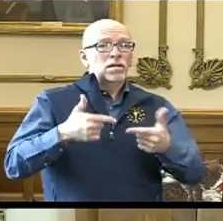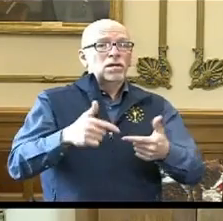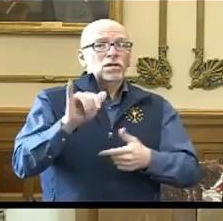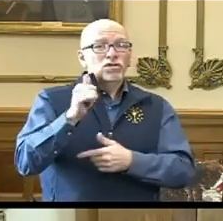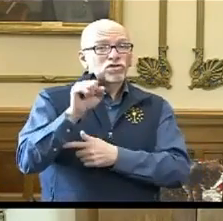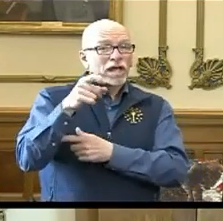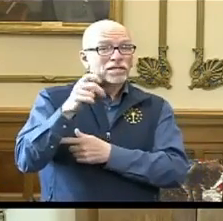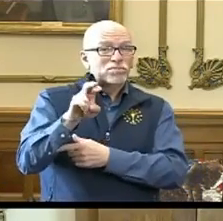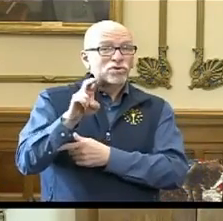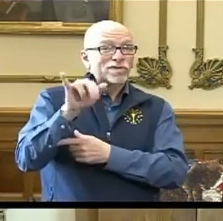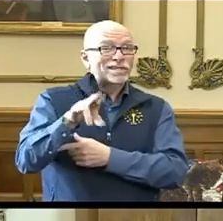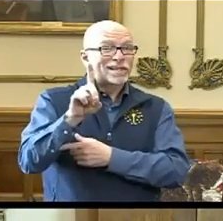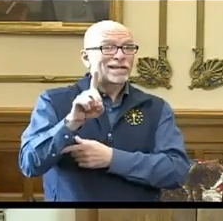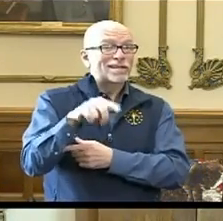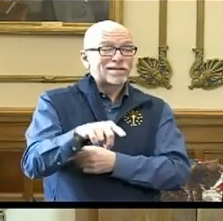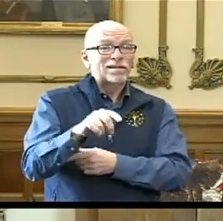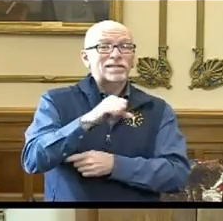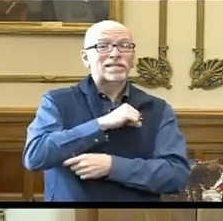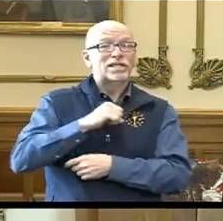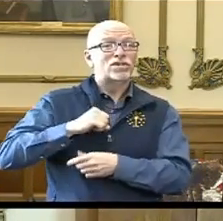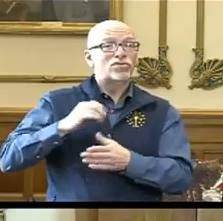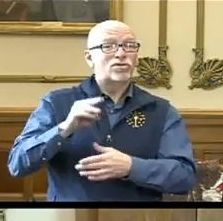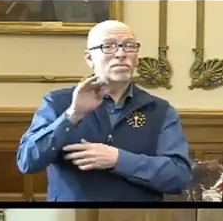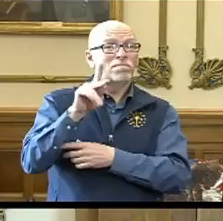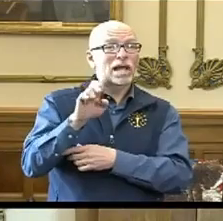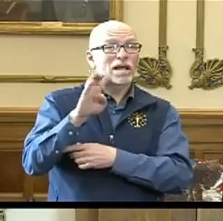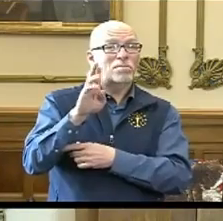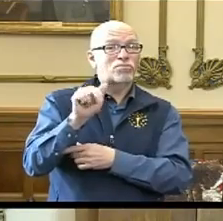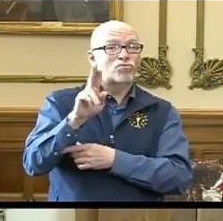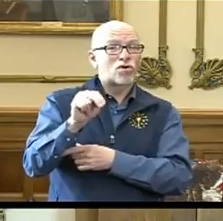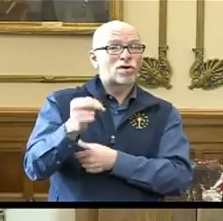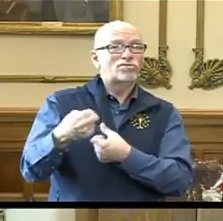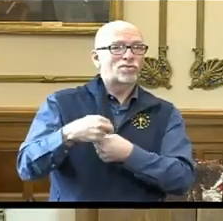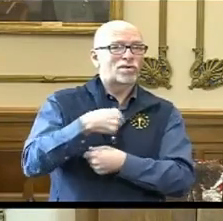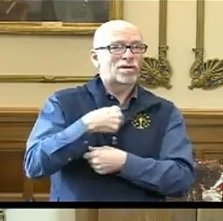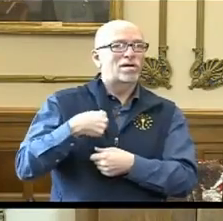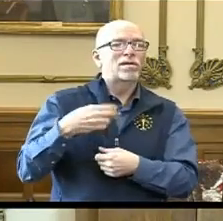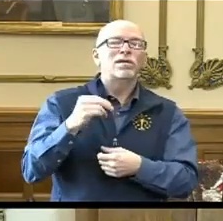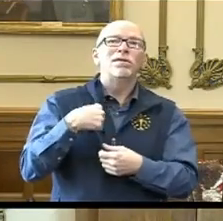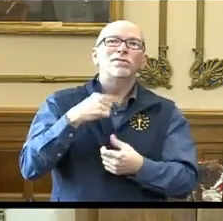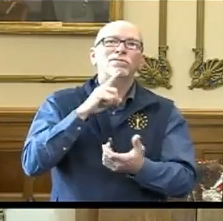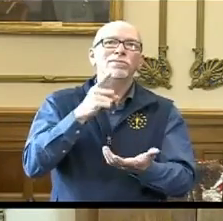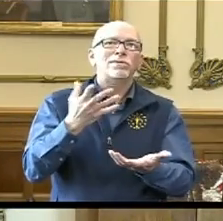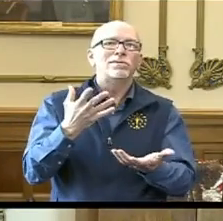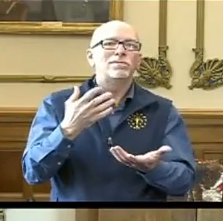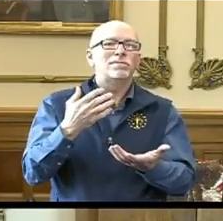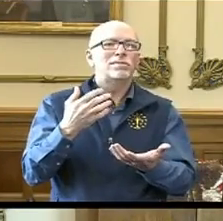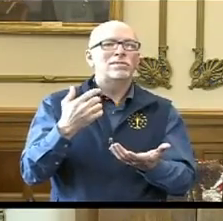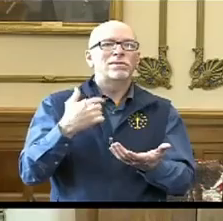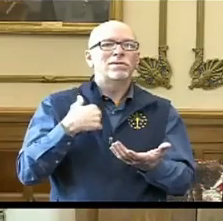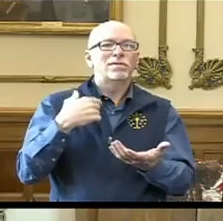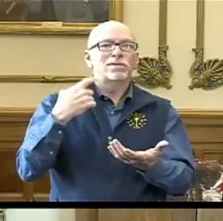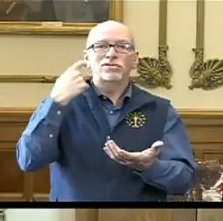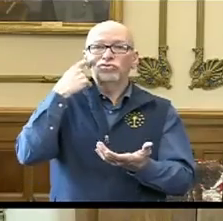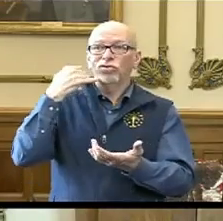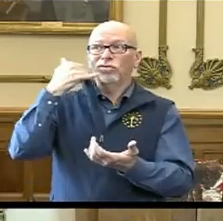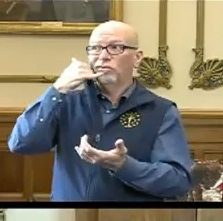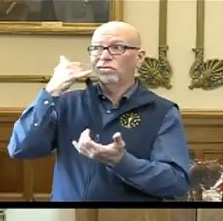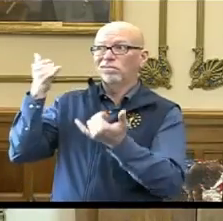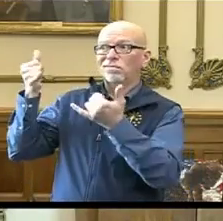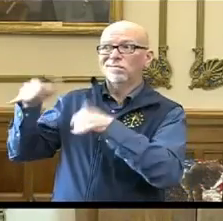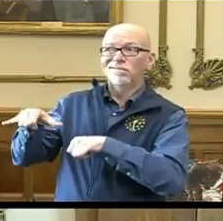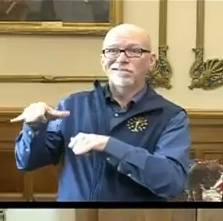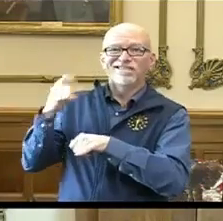Jasper, Indiana. Senator Mike Braun is with us, and I just literally jumped off a phone call